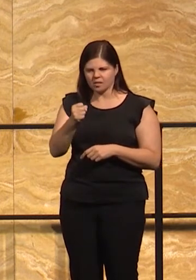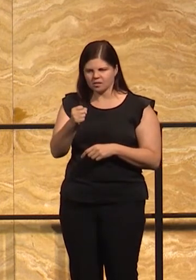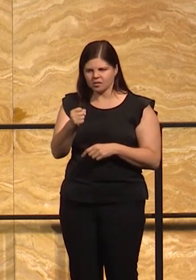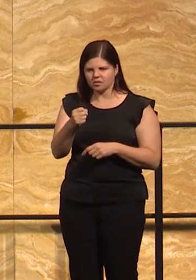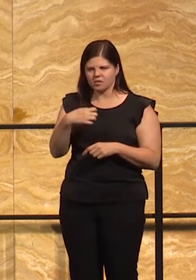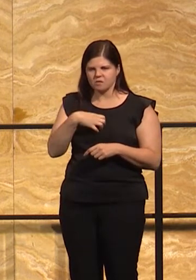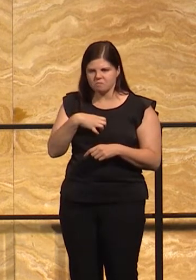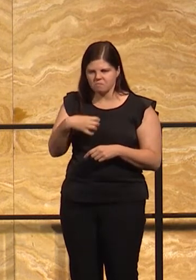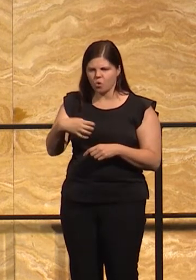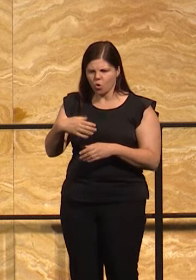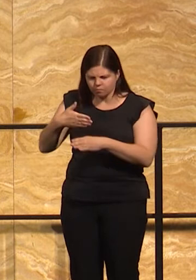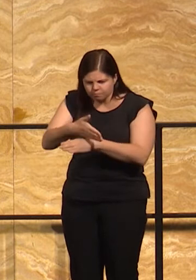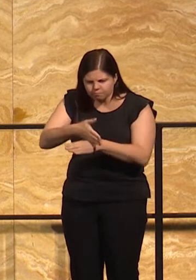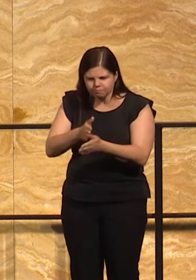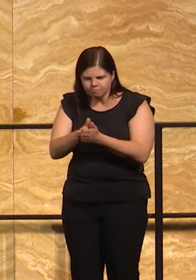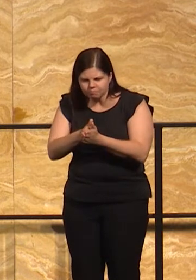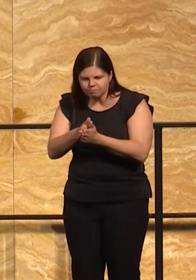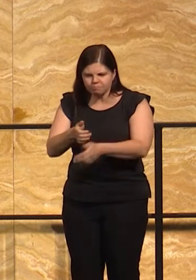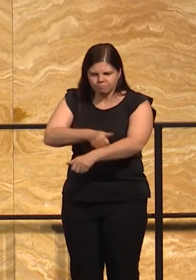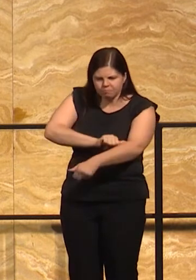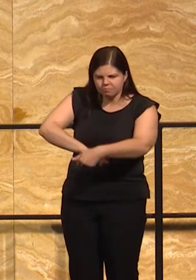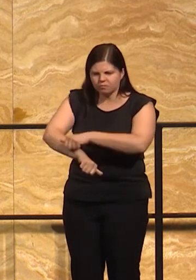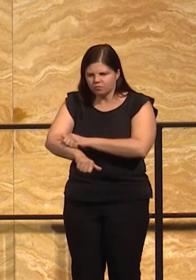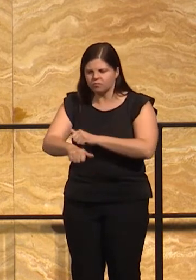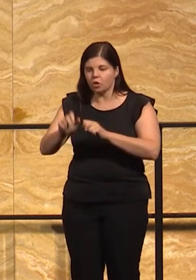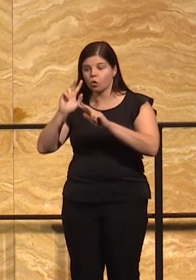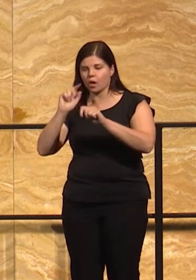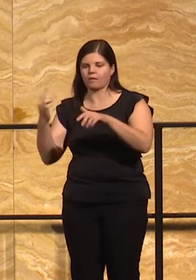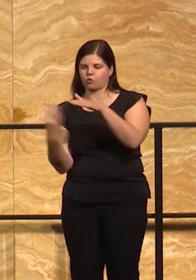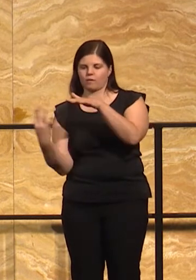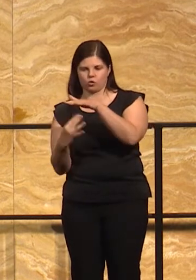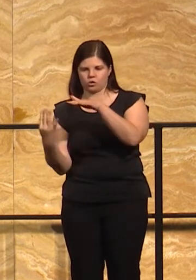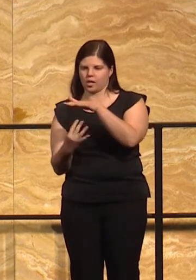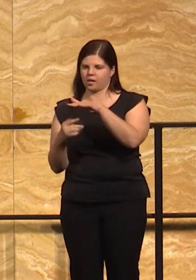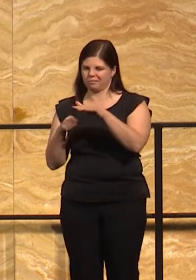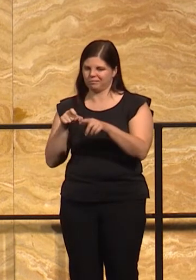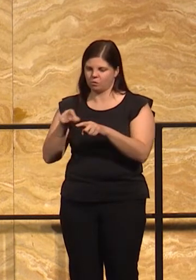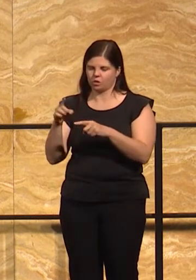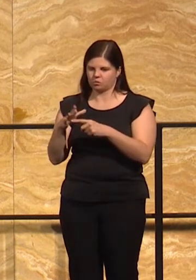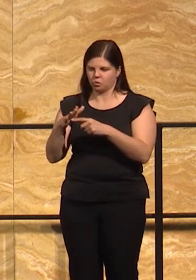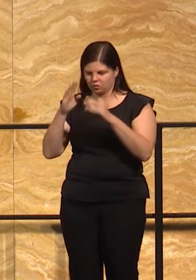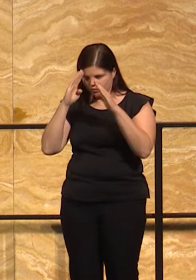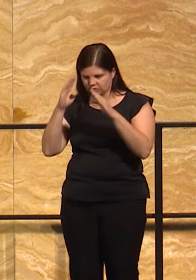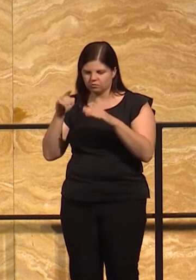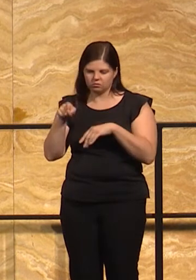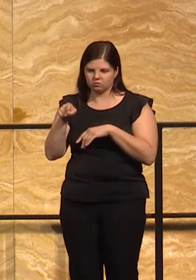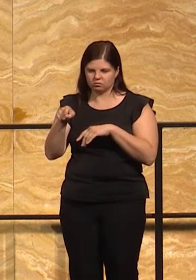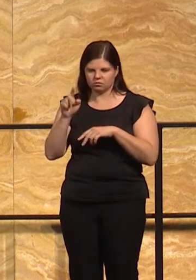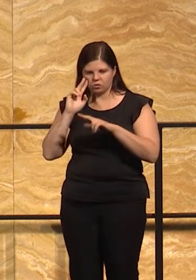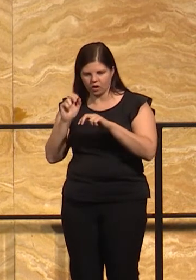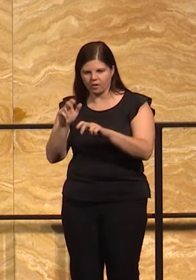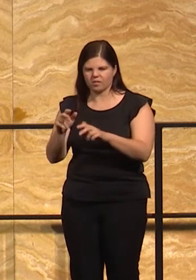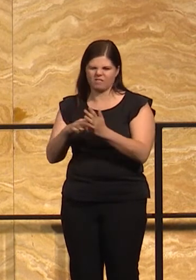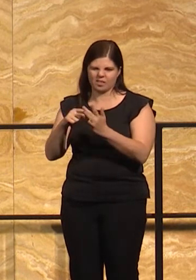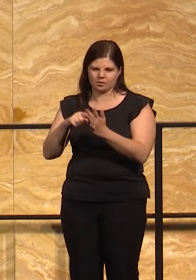expand our efforts to look after the refugees, the victims.